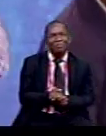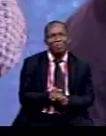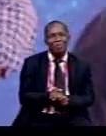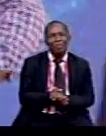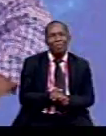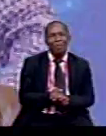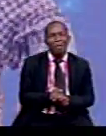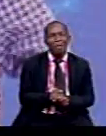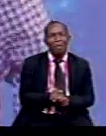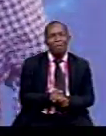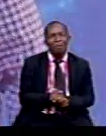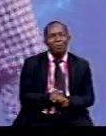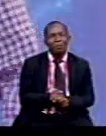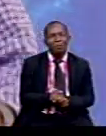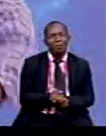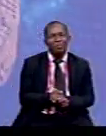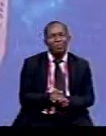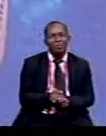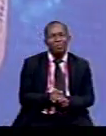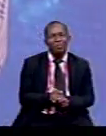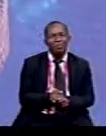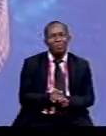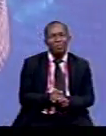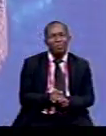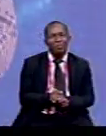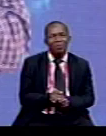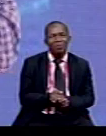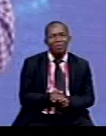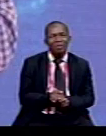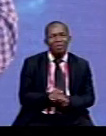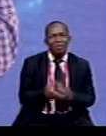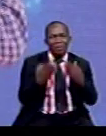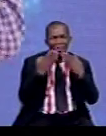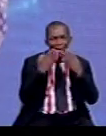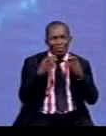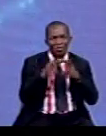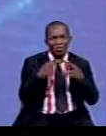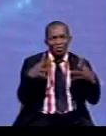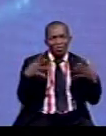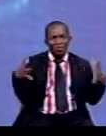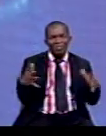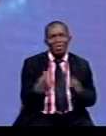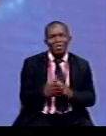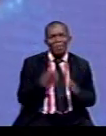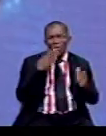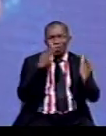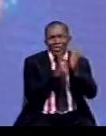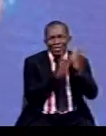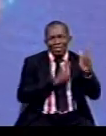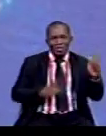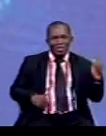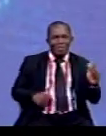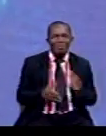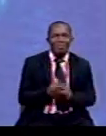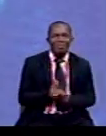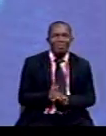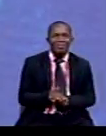Thank you very much. Praise the Lord. Can I hear a response? Praise the Lord.